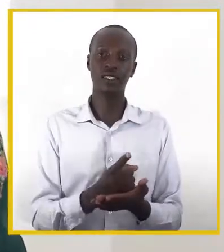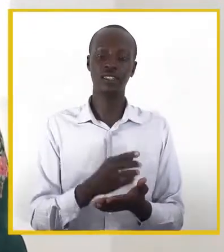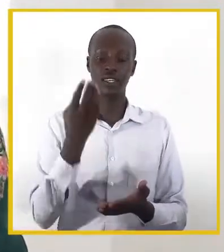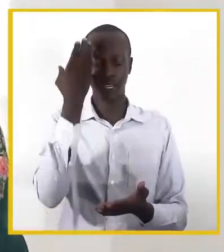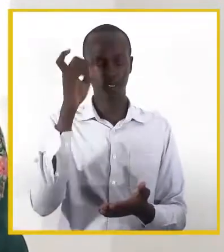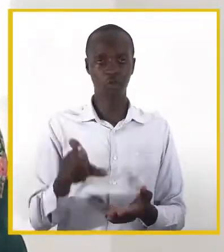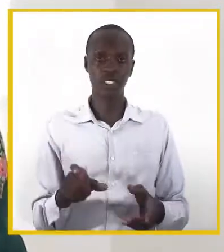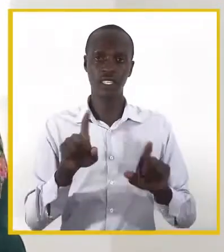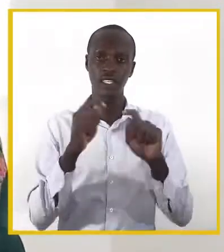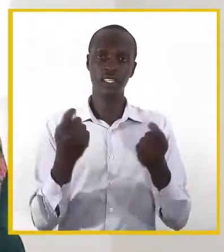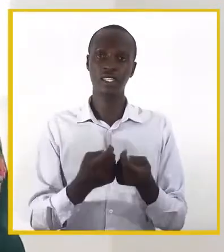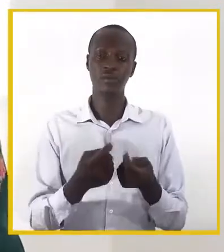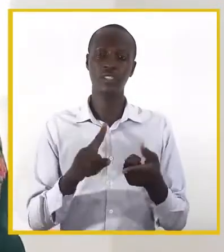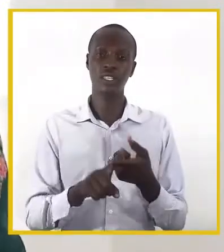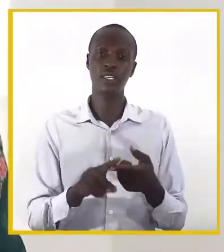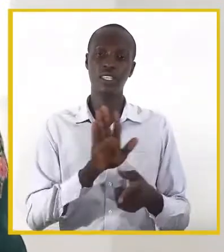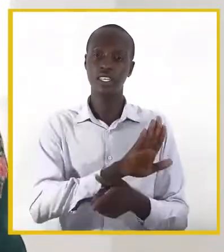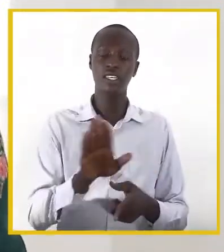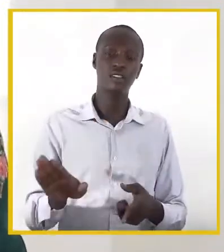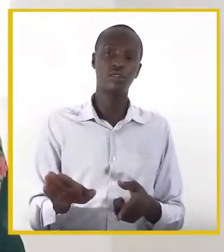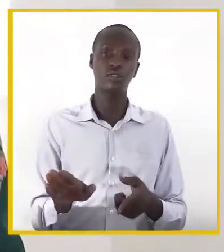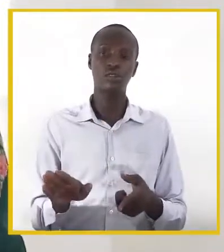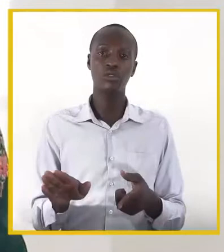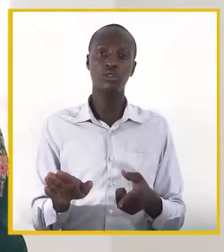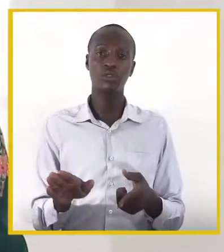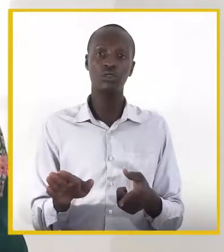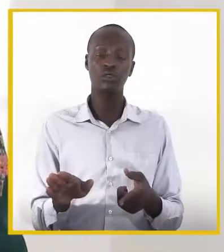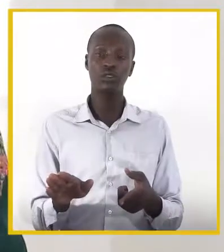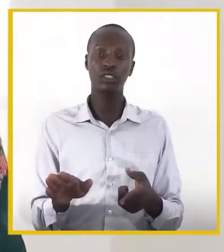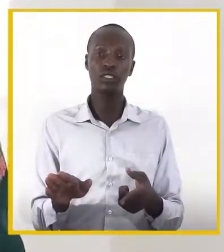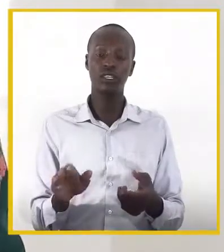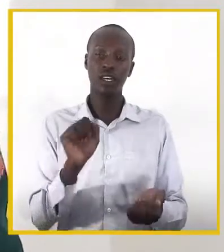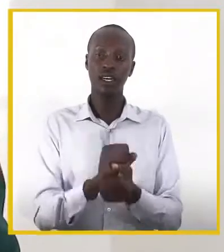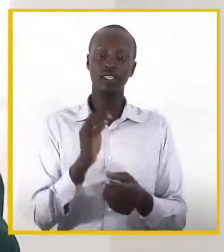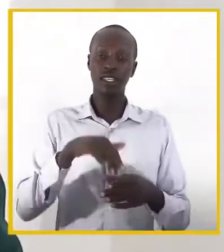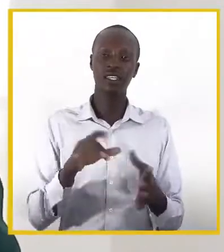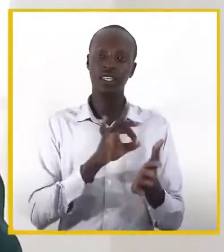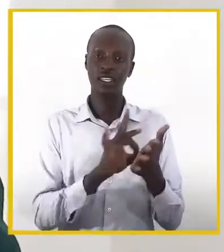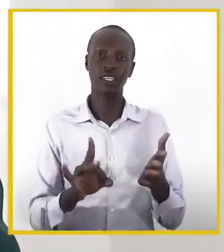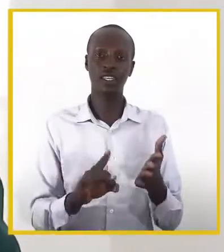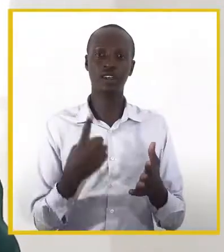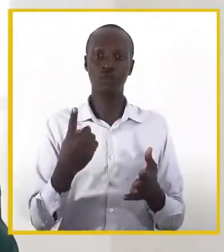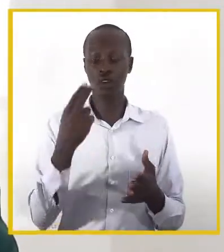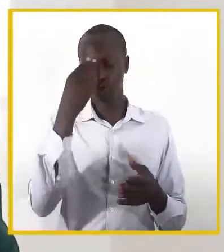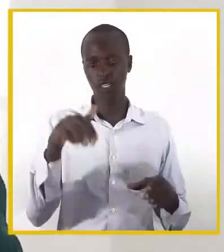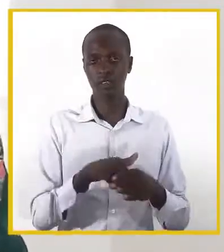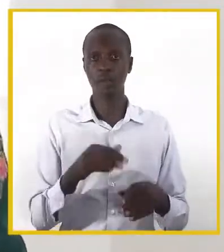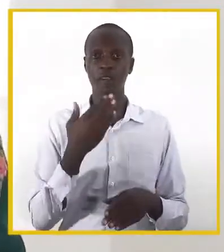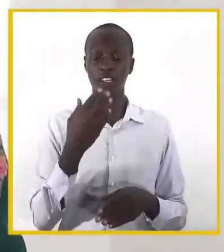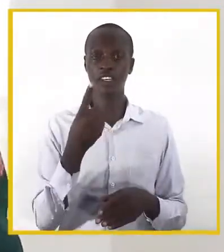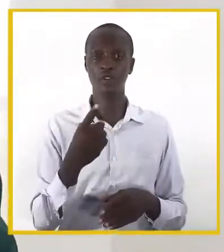these gangs, and those especially who were involved in the killing of one of our own. Thank you so much, Kadoma